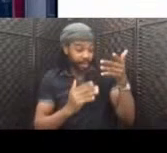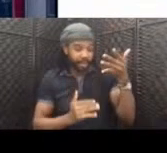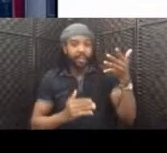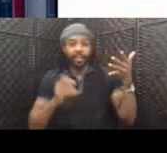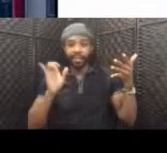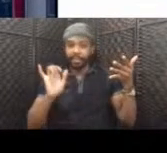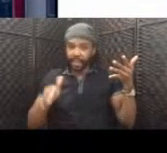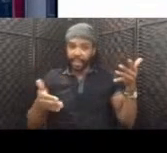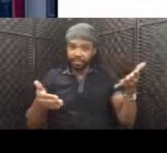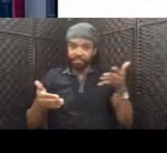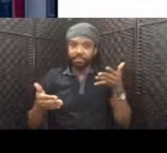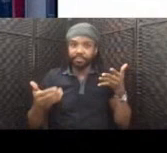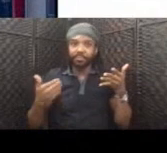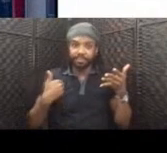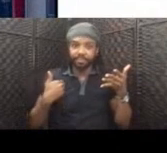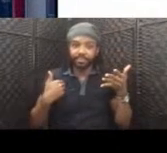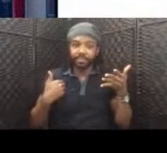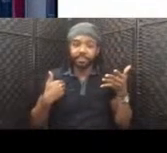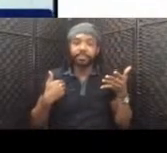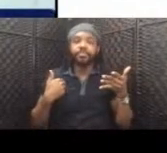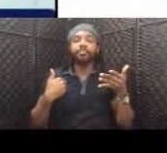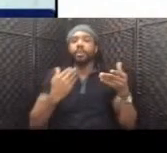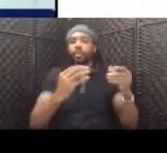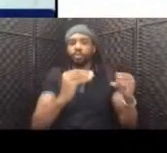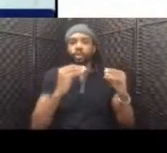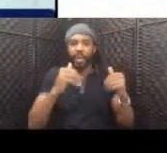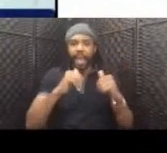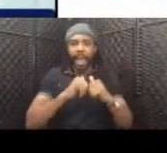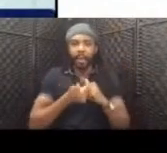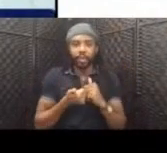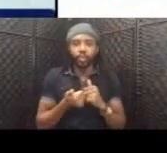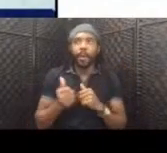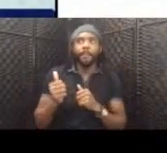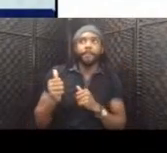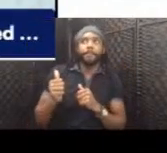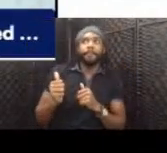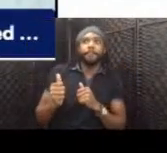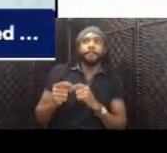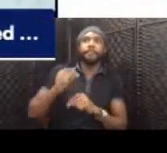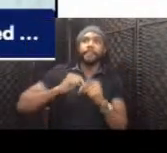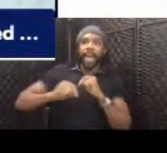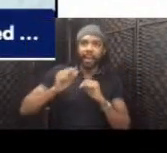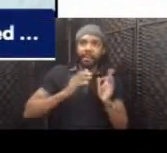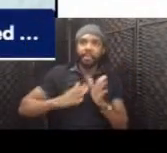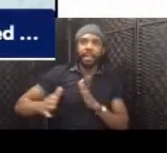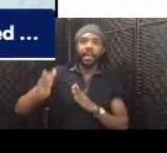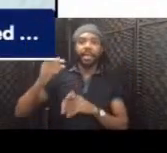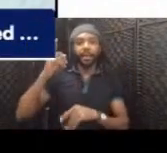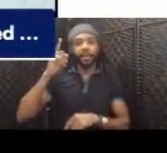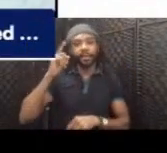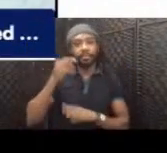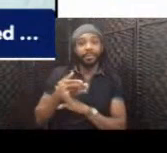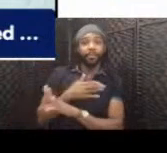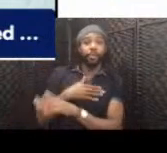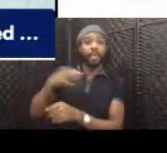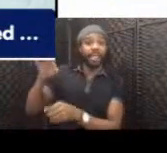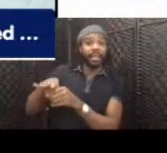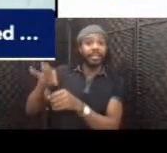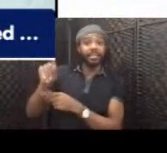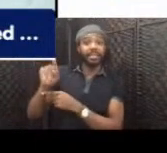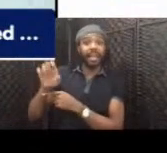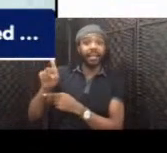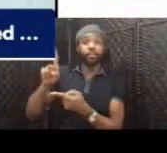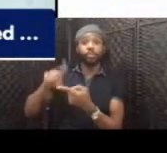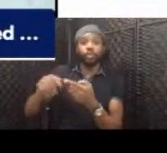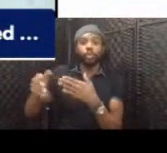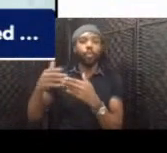And I was taught how to kind of back plan from the election date all the way to whatever my